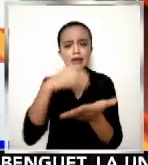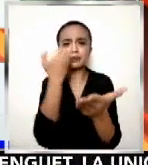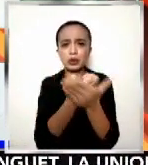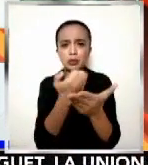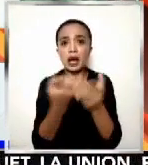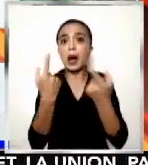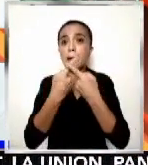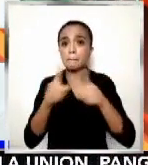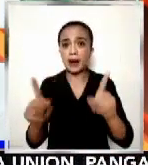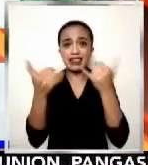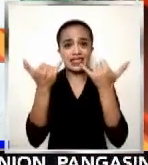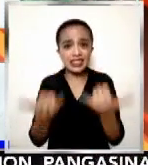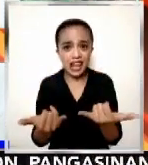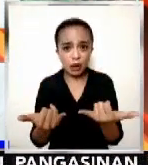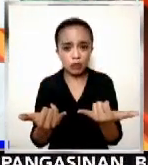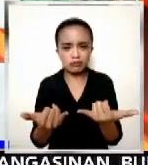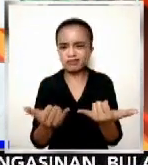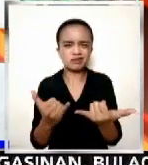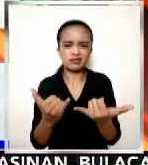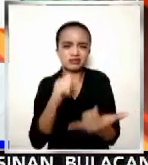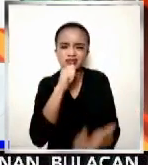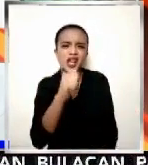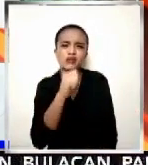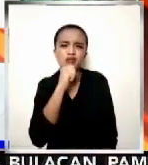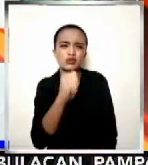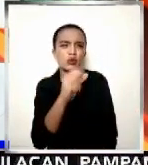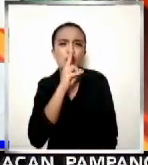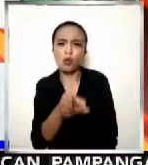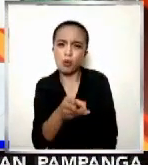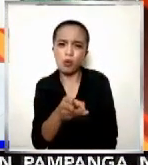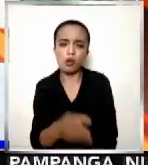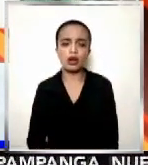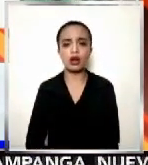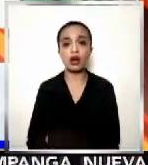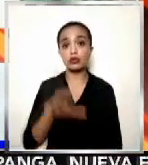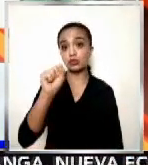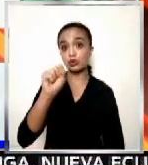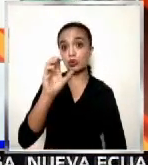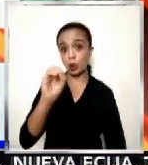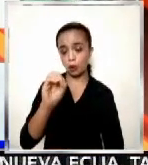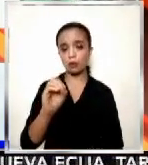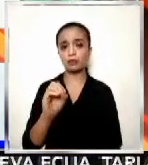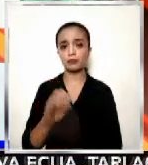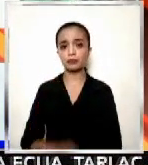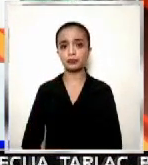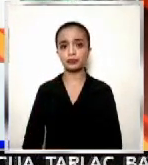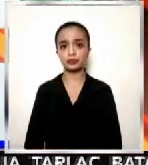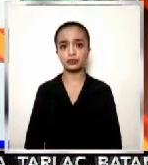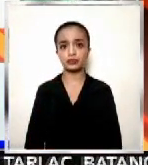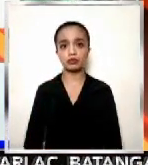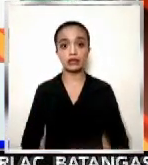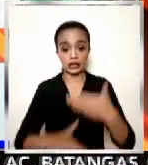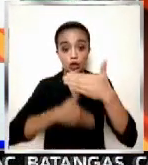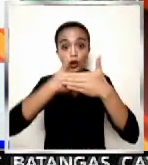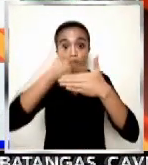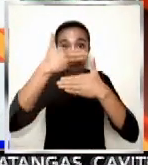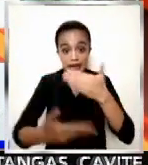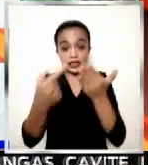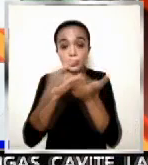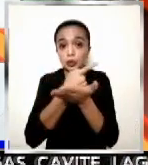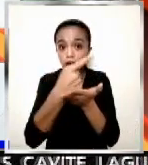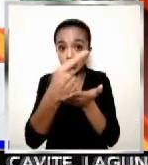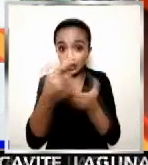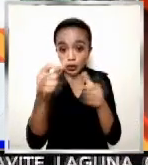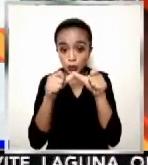no certainty. So I will take it as that next week and until week